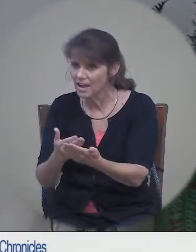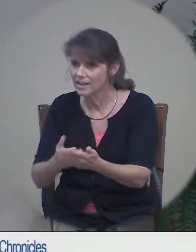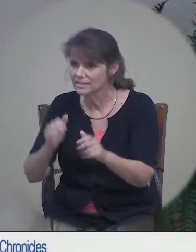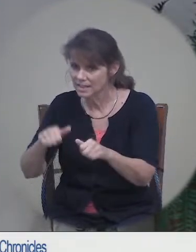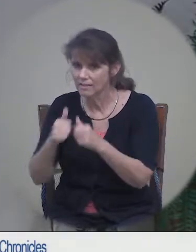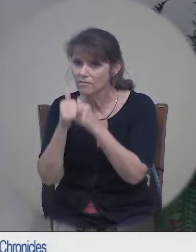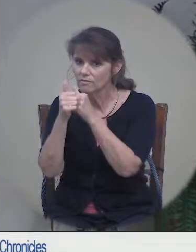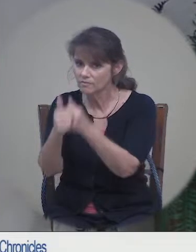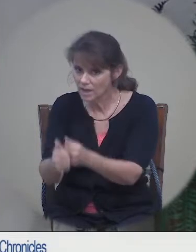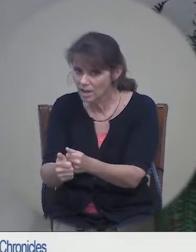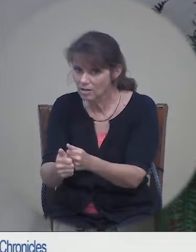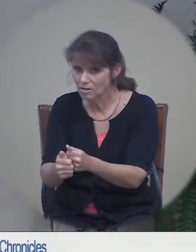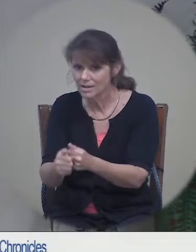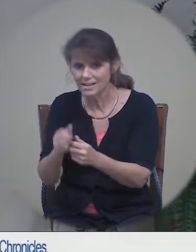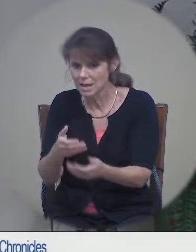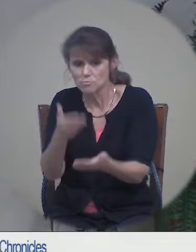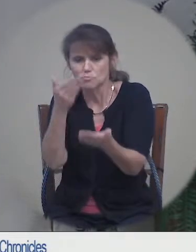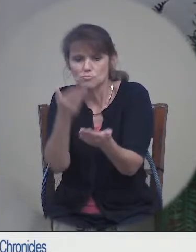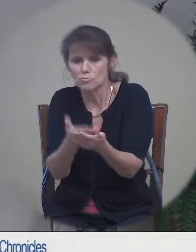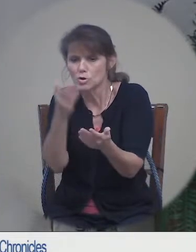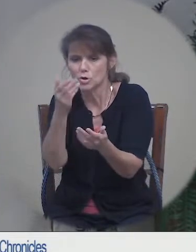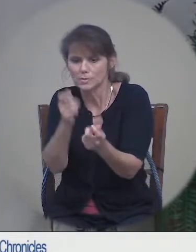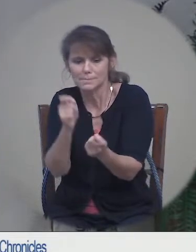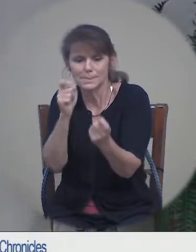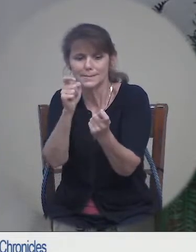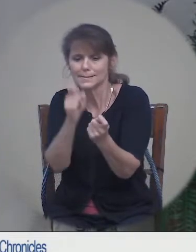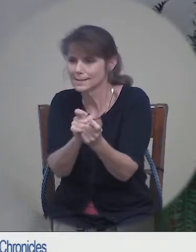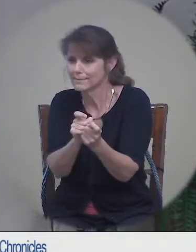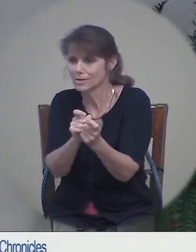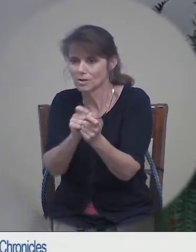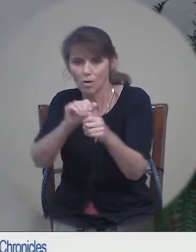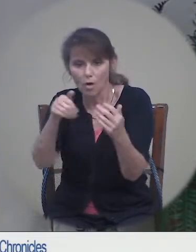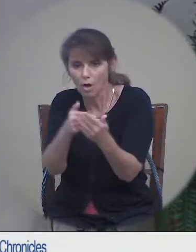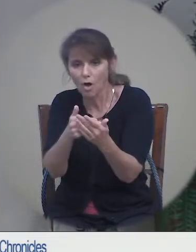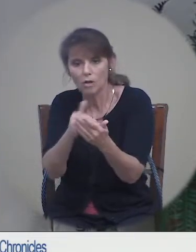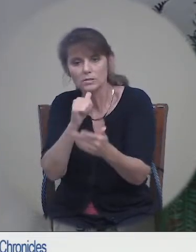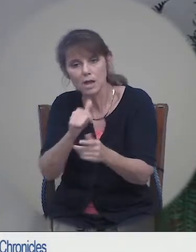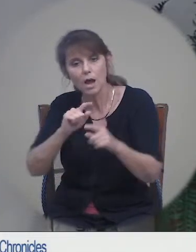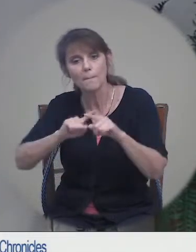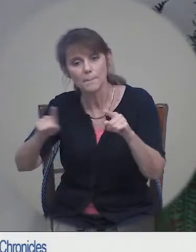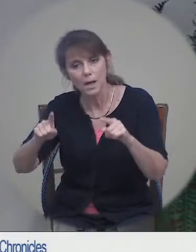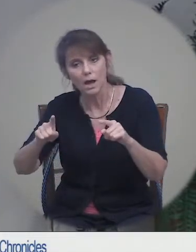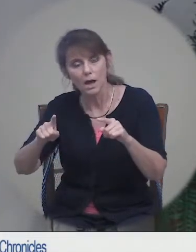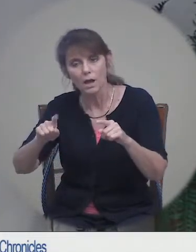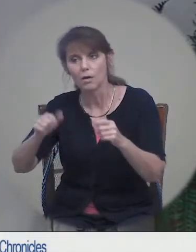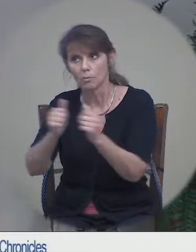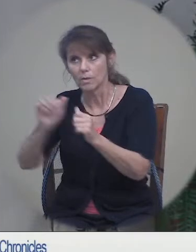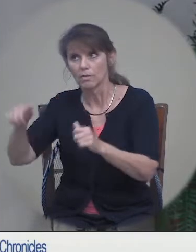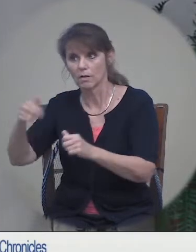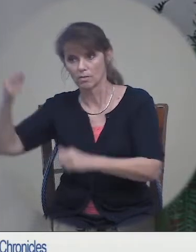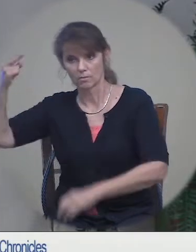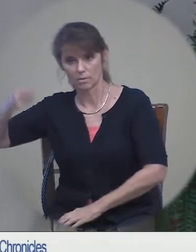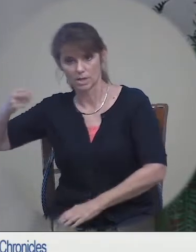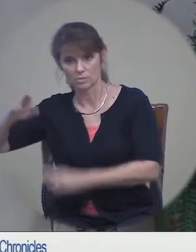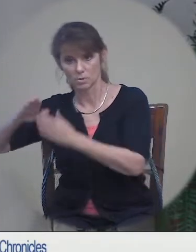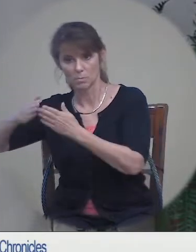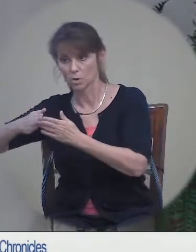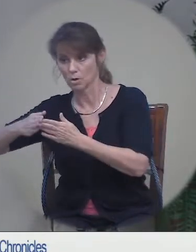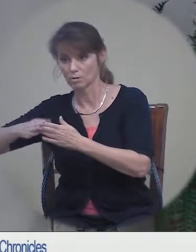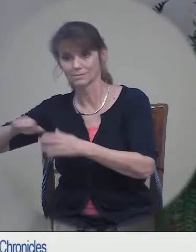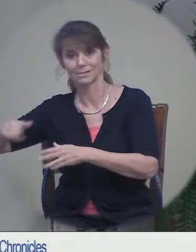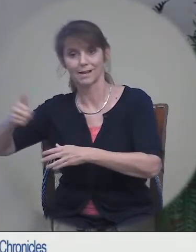if we can't prove them to a certainty, that would go to explain some of these numerical or chronological issues.